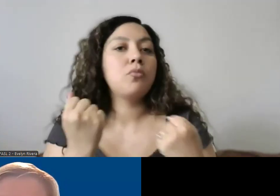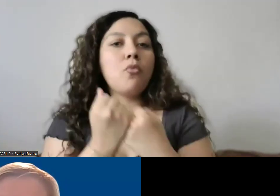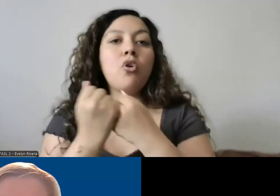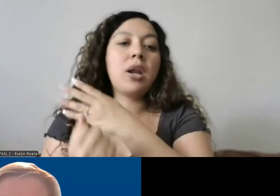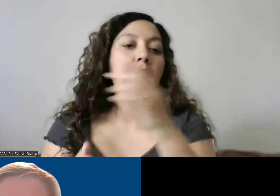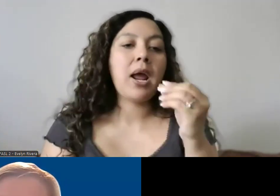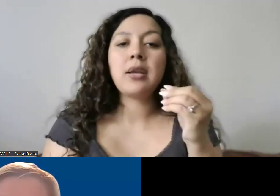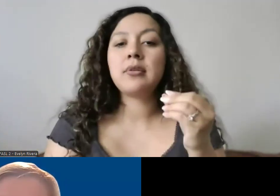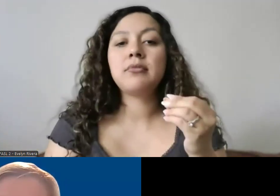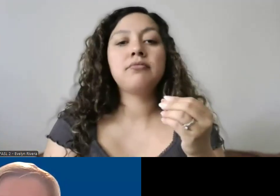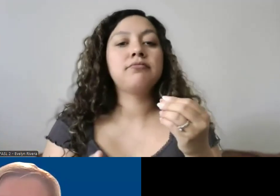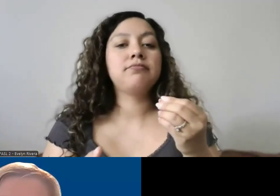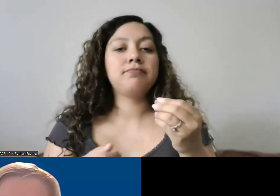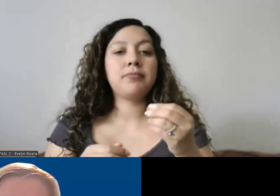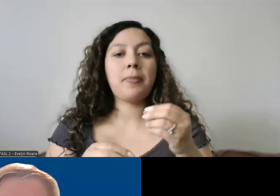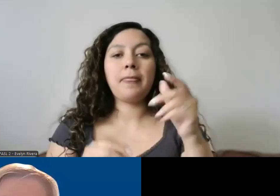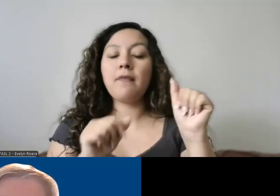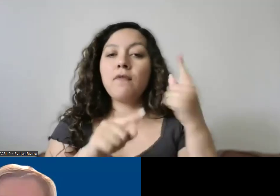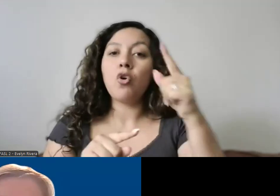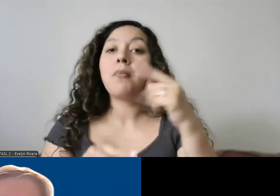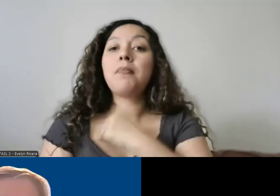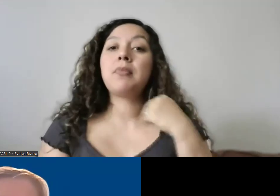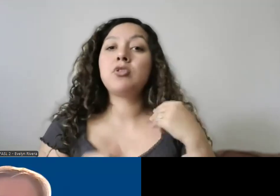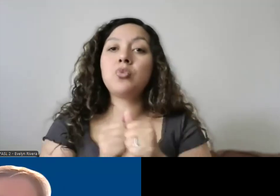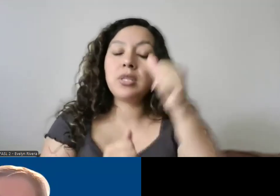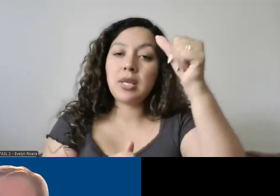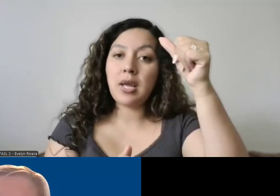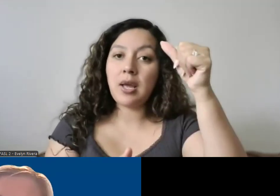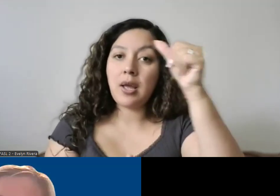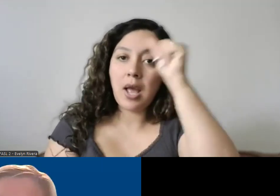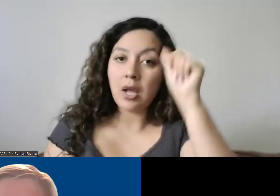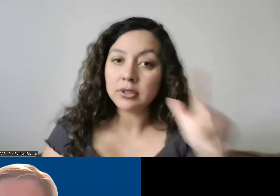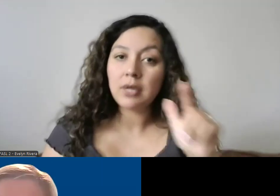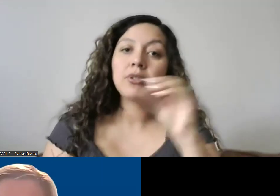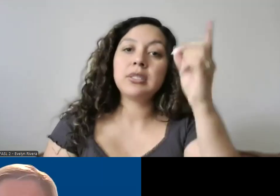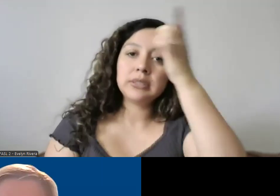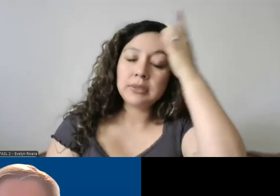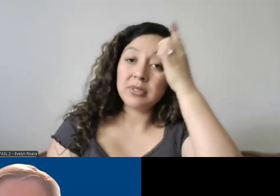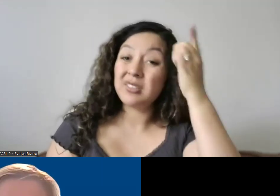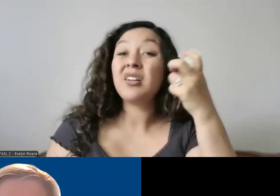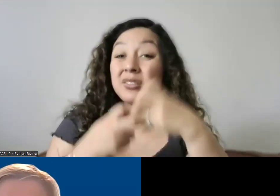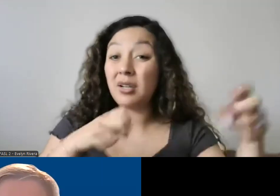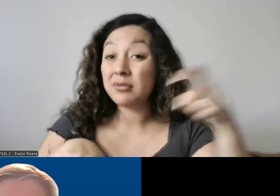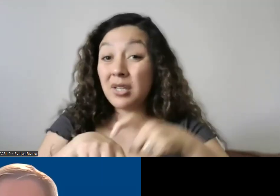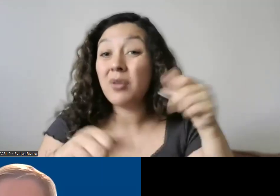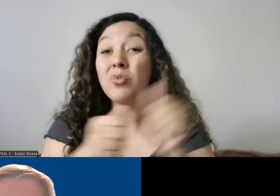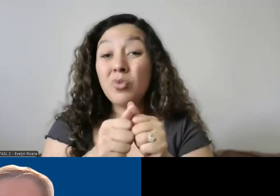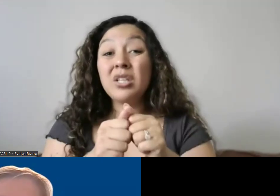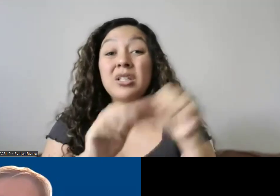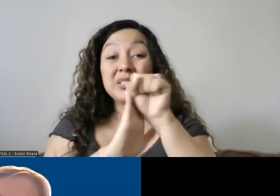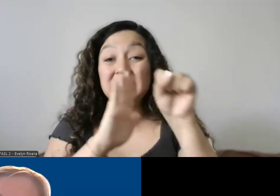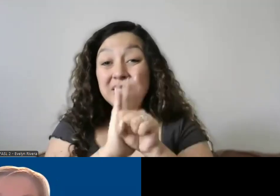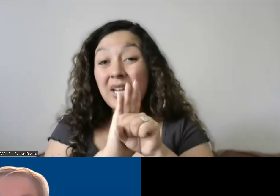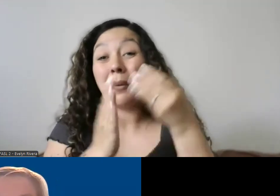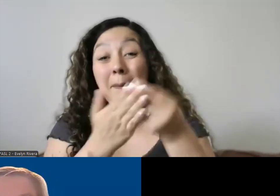support individuals with Alzheimer's and dementia and their families. These are very difficult times with a state budget deficit